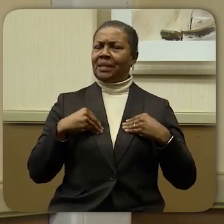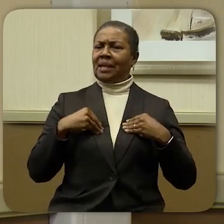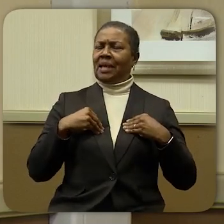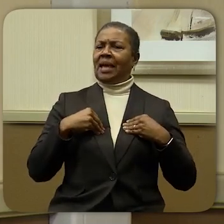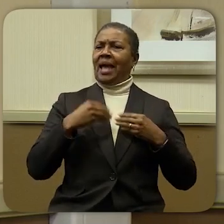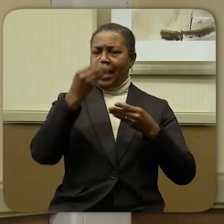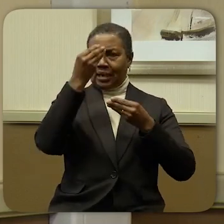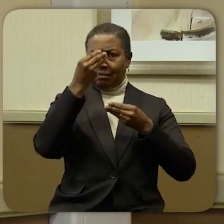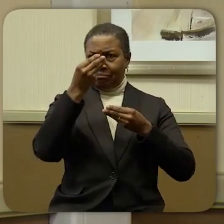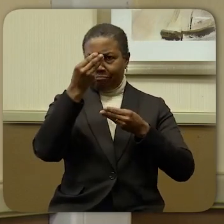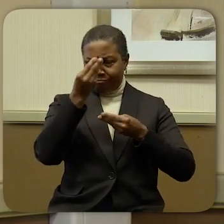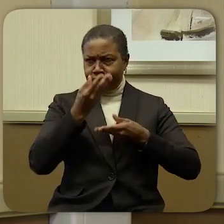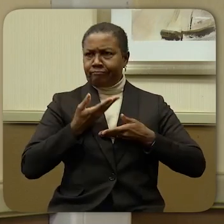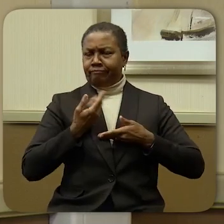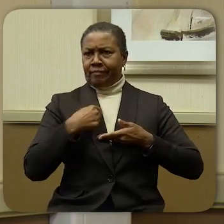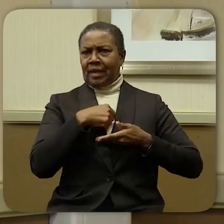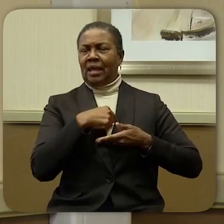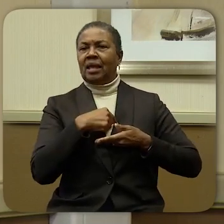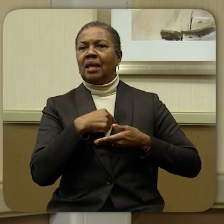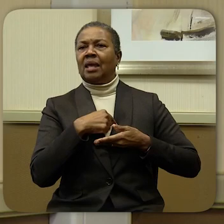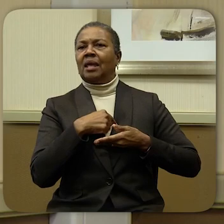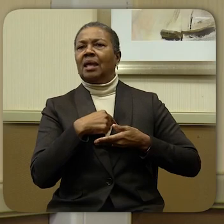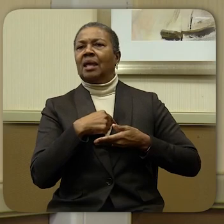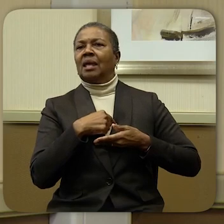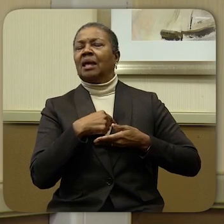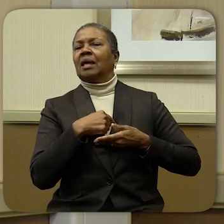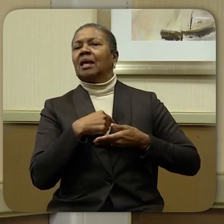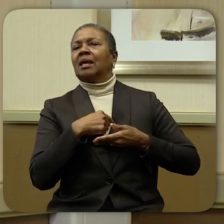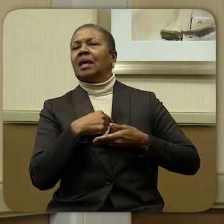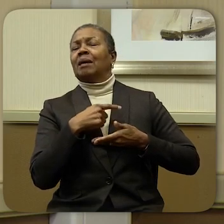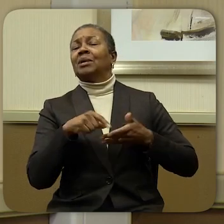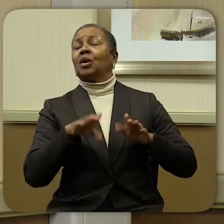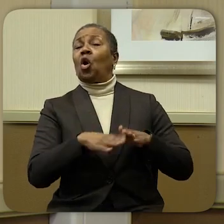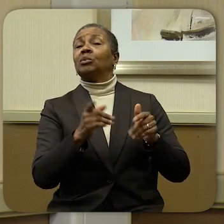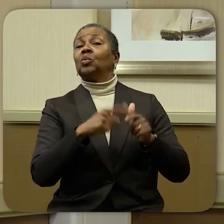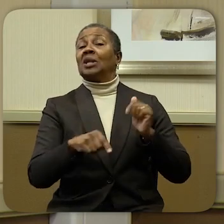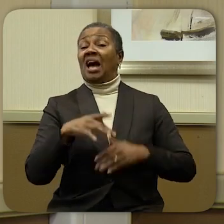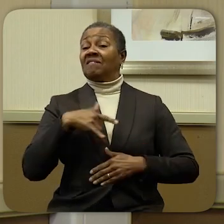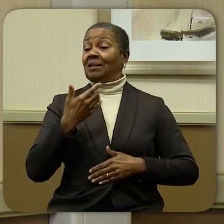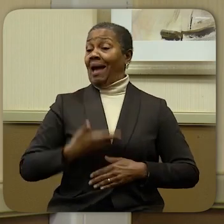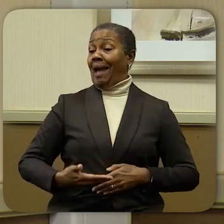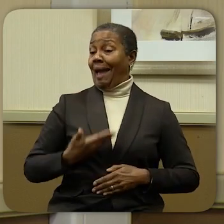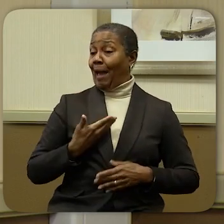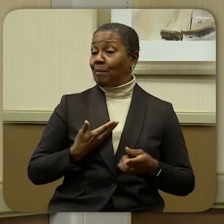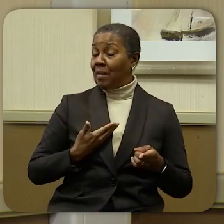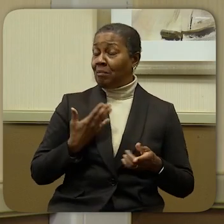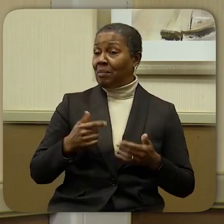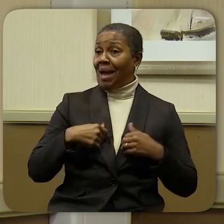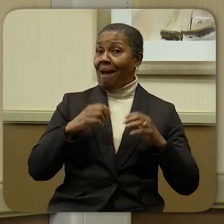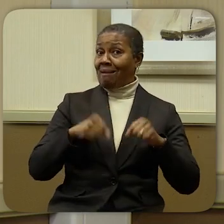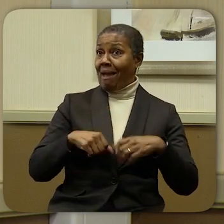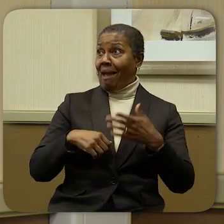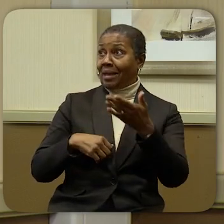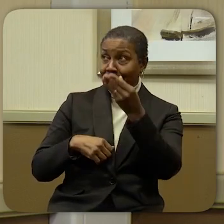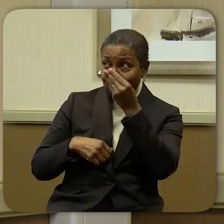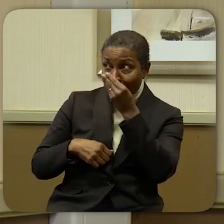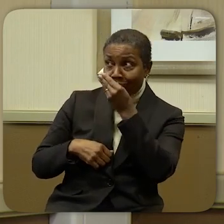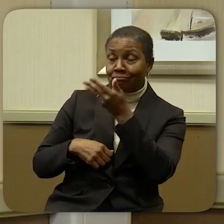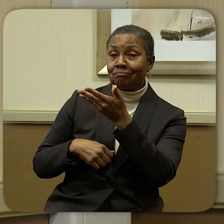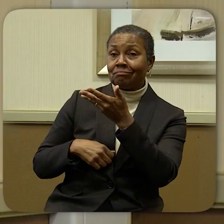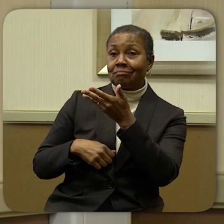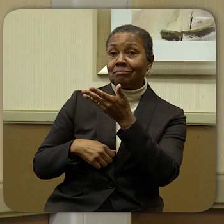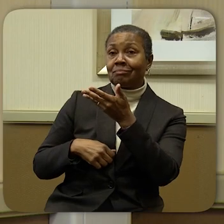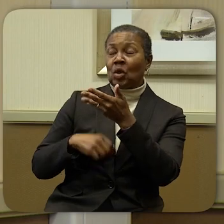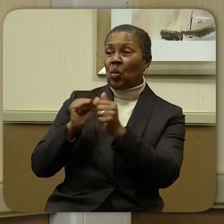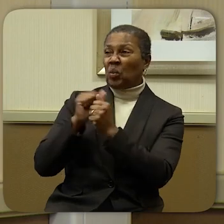in us as, she is open to whatever I feel I am. Maybe I can, work